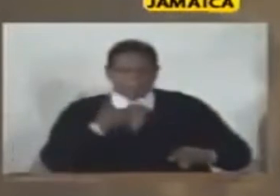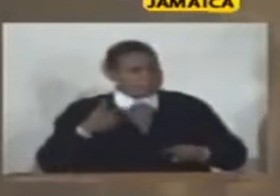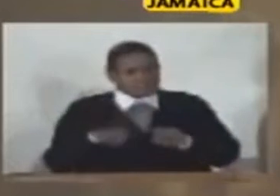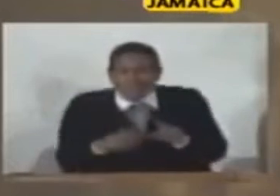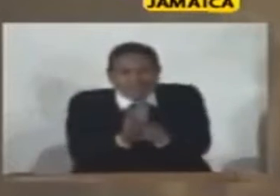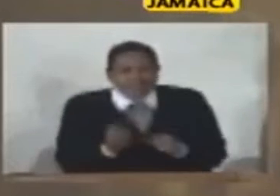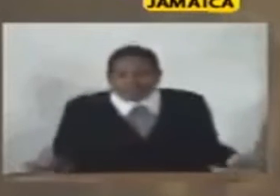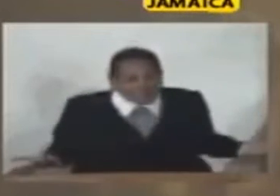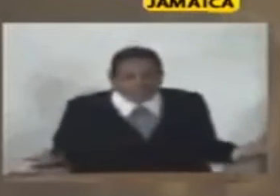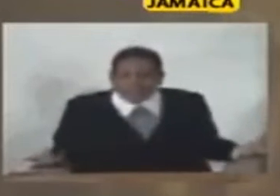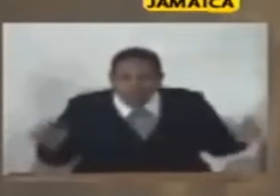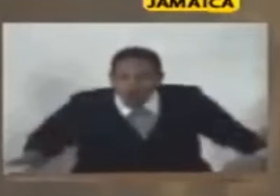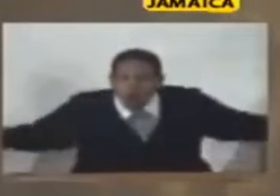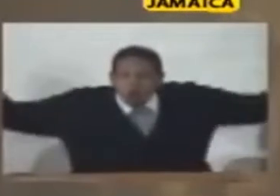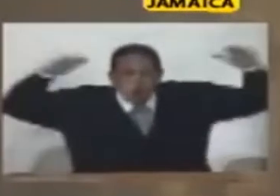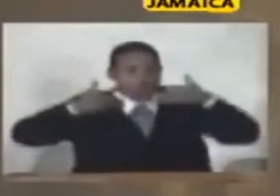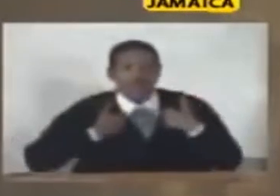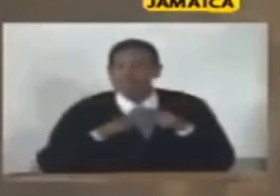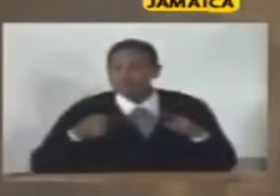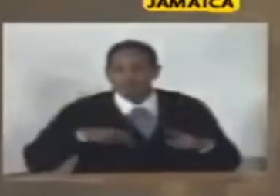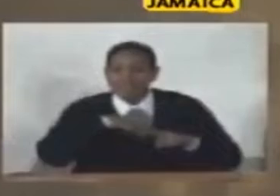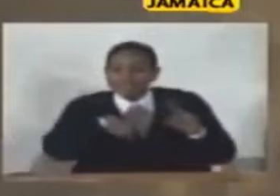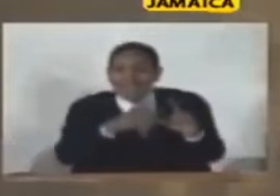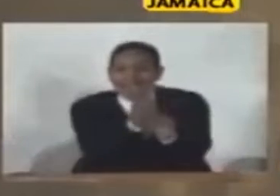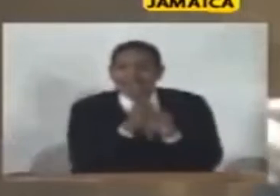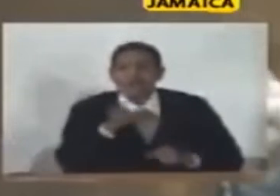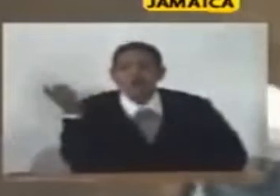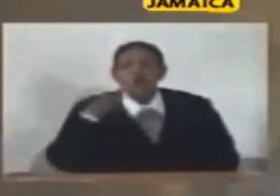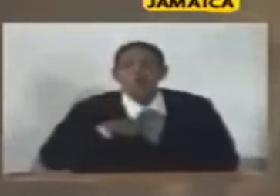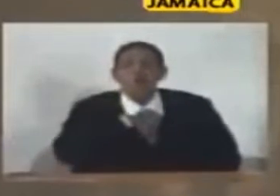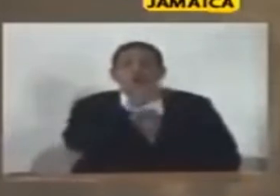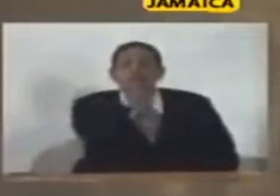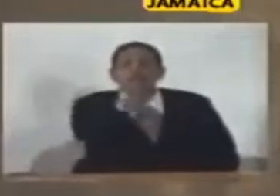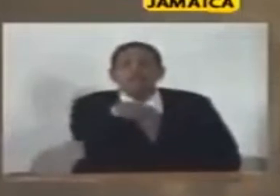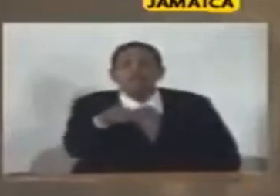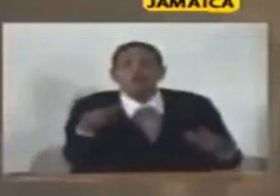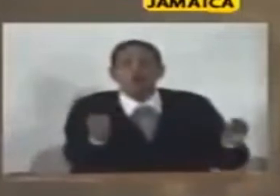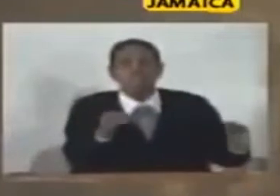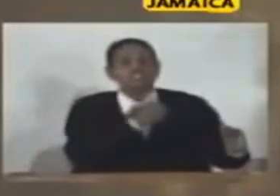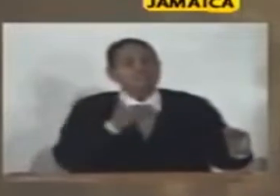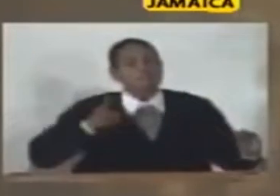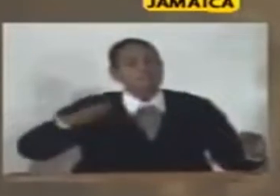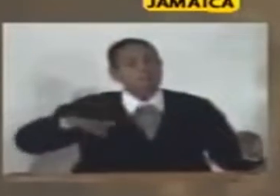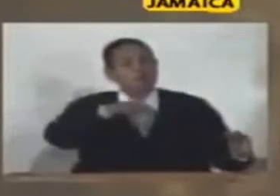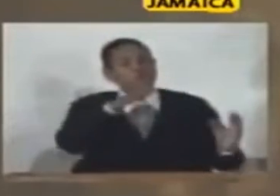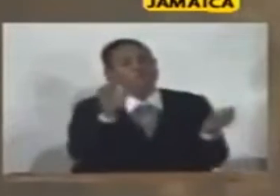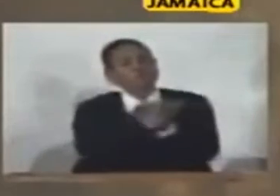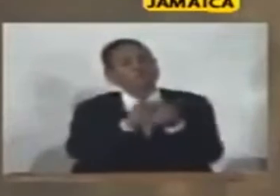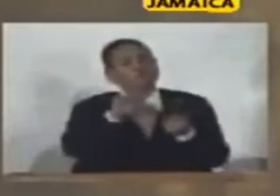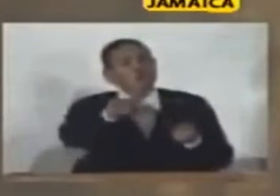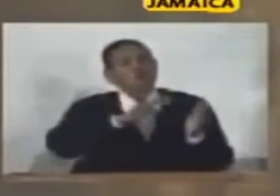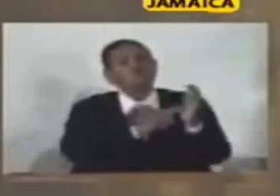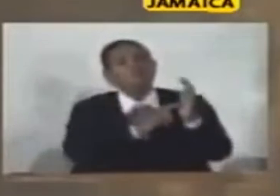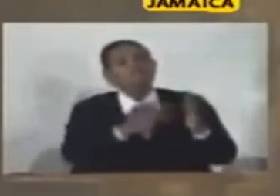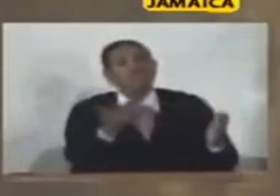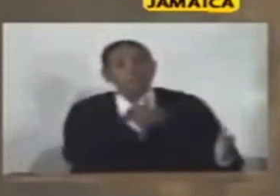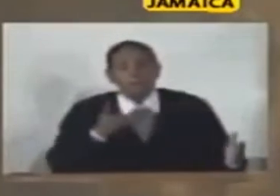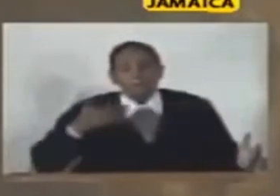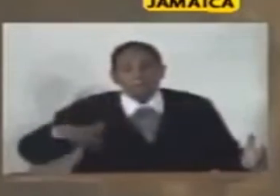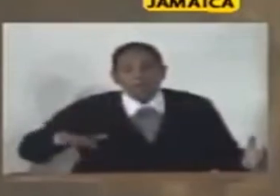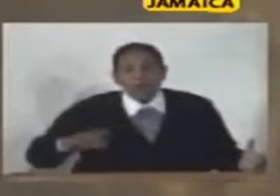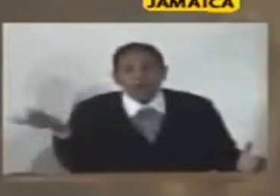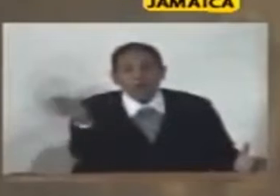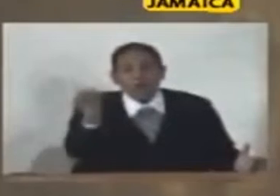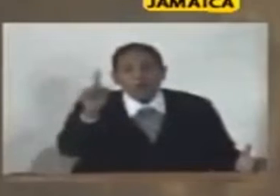it. Unacceptable. You demean the very office of Member of Parliament as if you are defending the honour of the